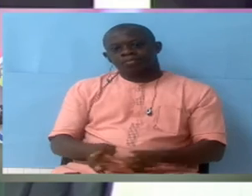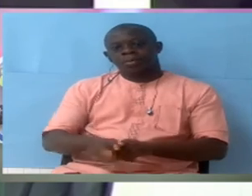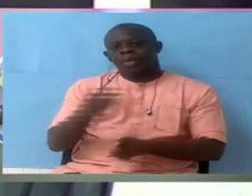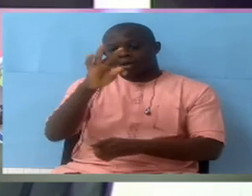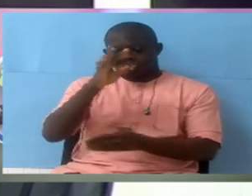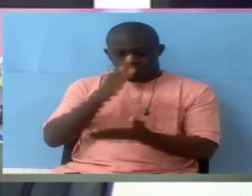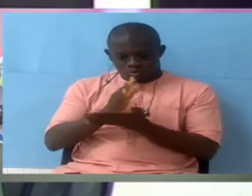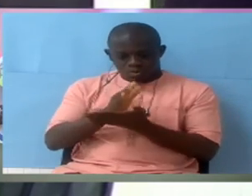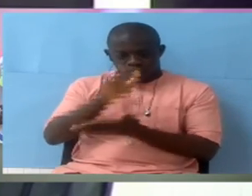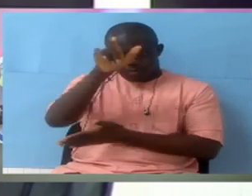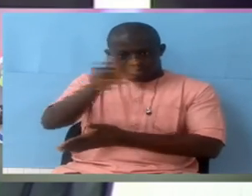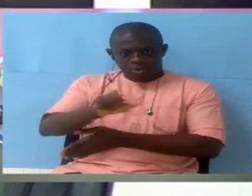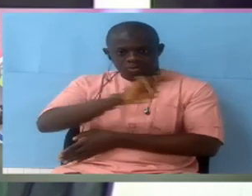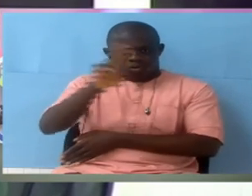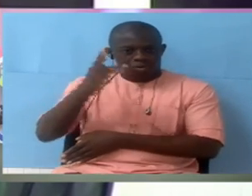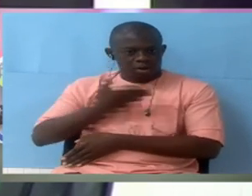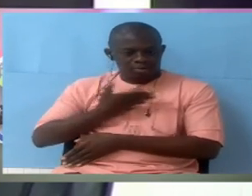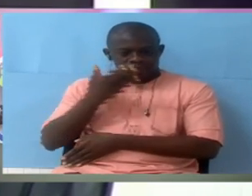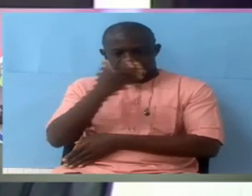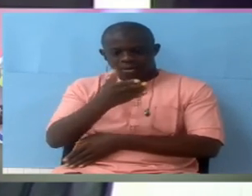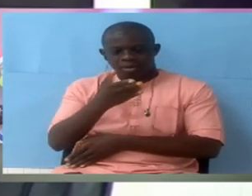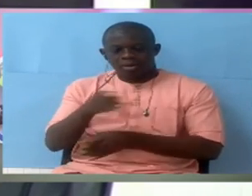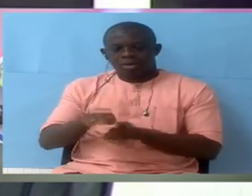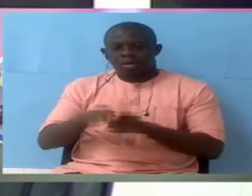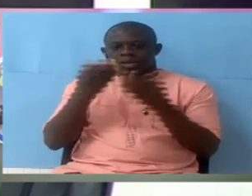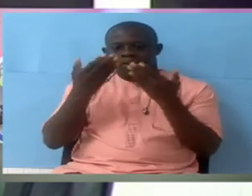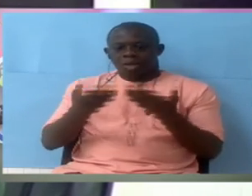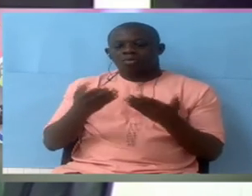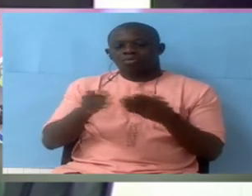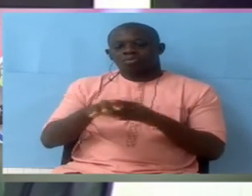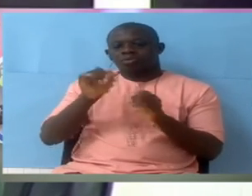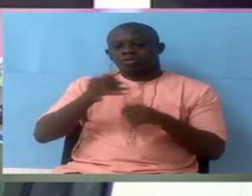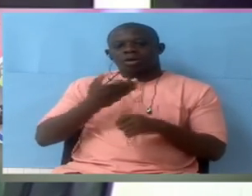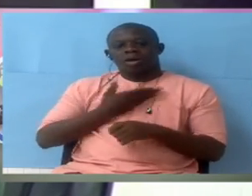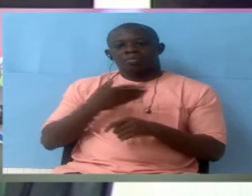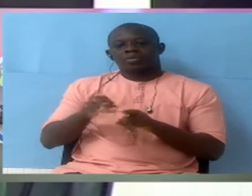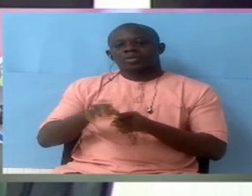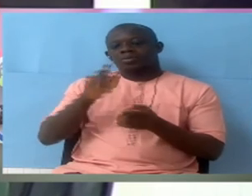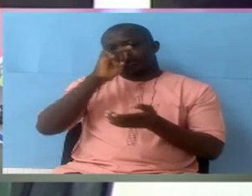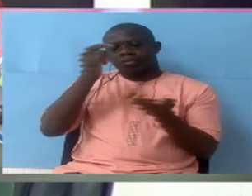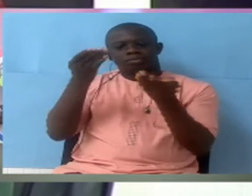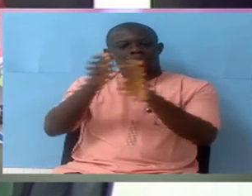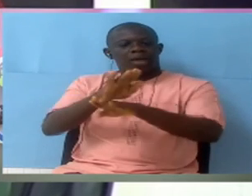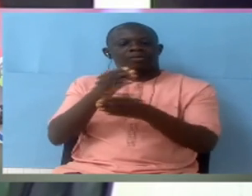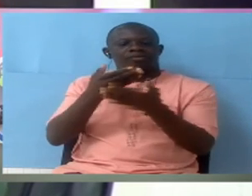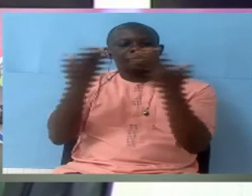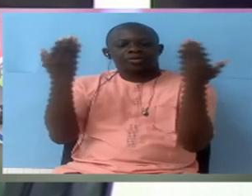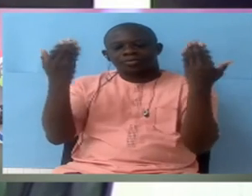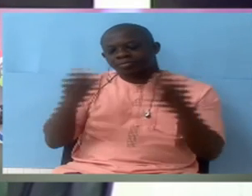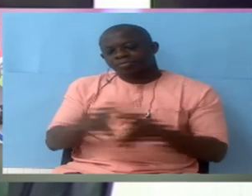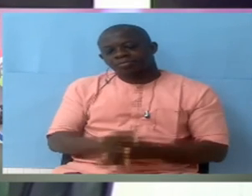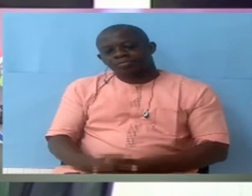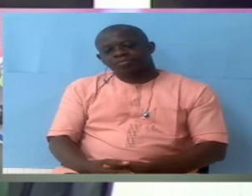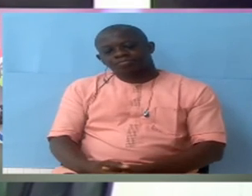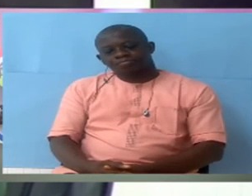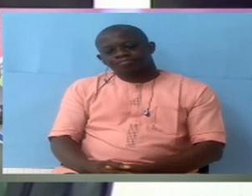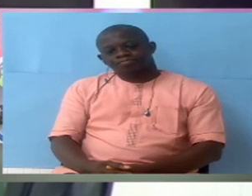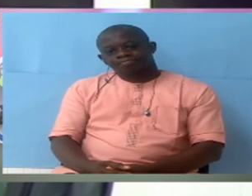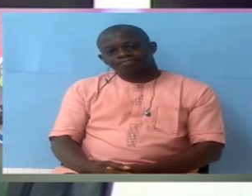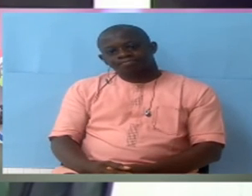If he was not there. Su taxuto na mom. By now I should have been in the graveyard. Ah ni kon waxtu wi nak mang ci bir